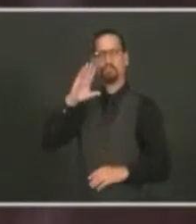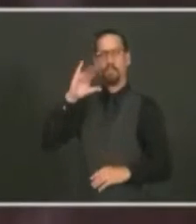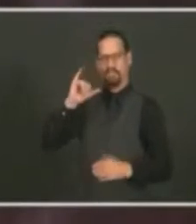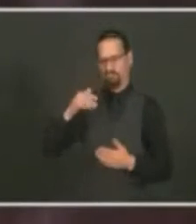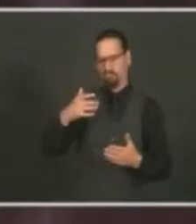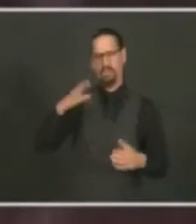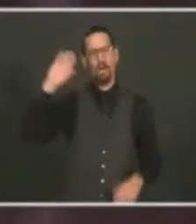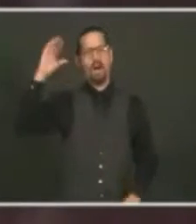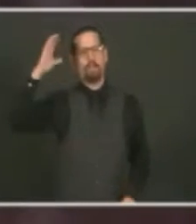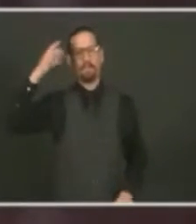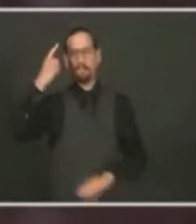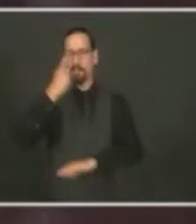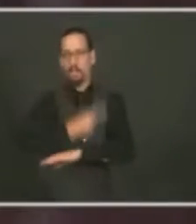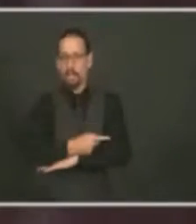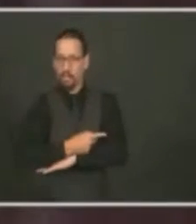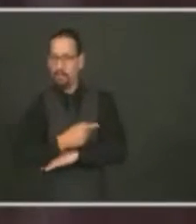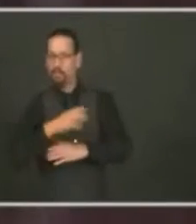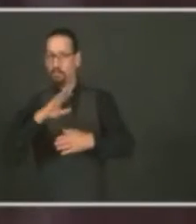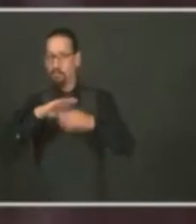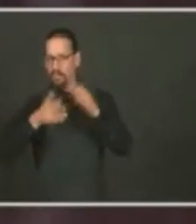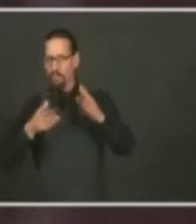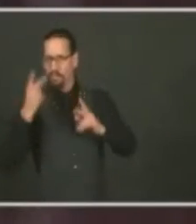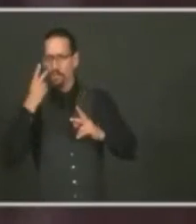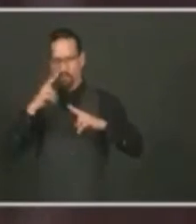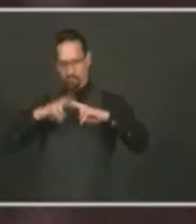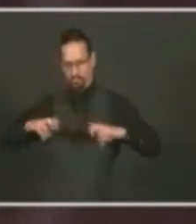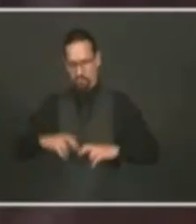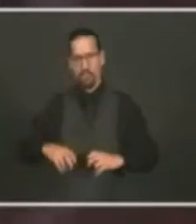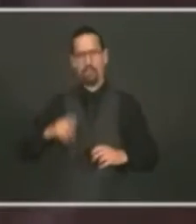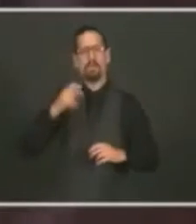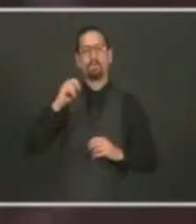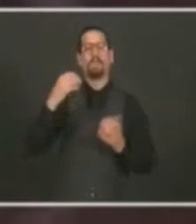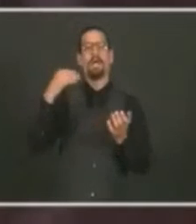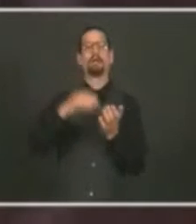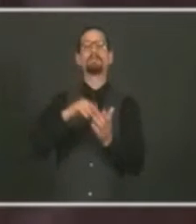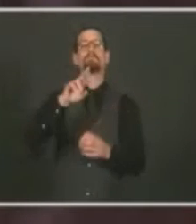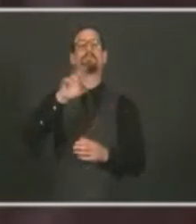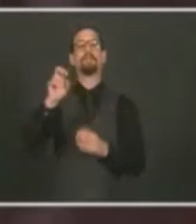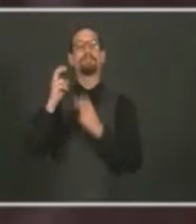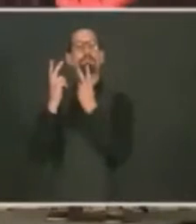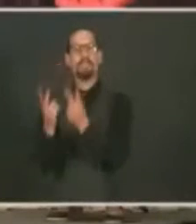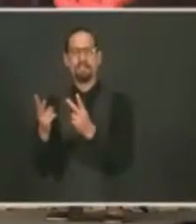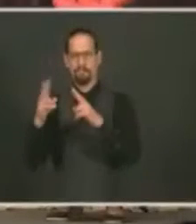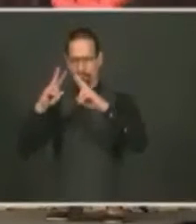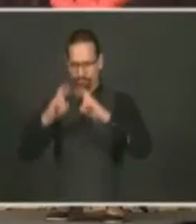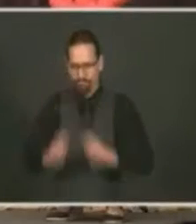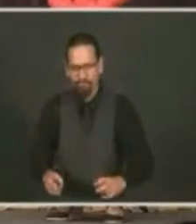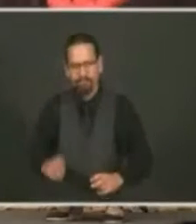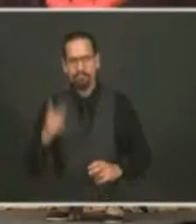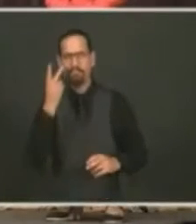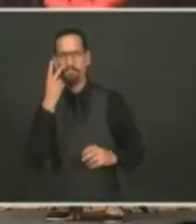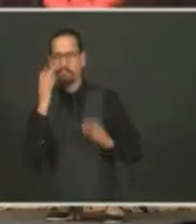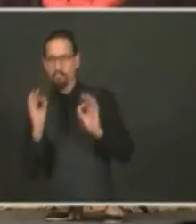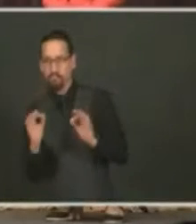and then we'll reevaluate. So right now, I'd say no, but in a month or two, maybe. Speaking of the